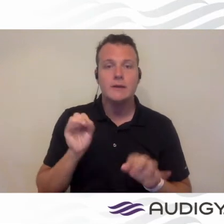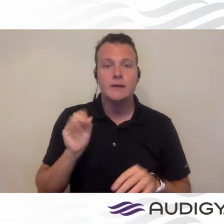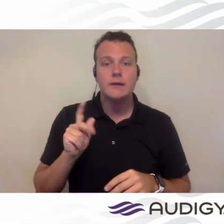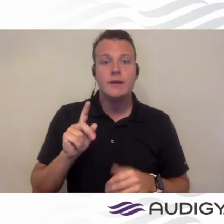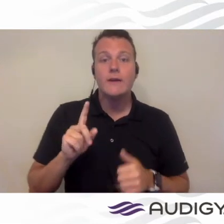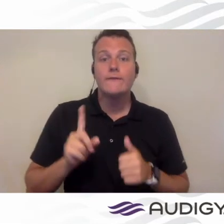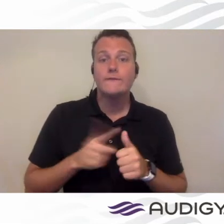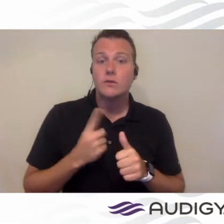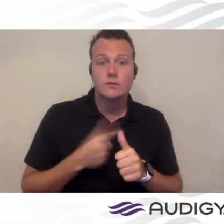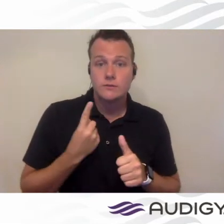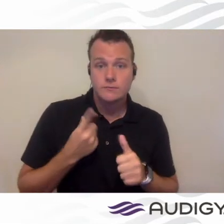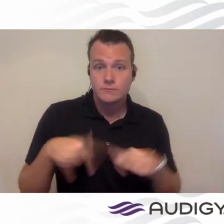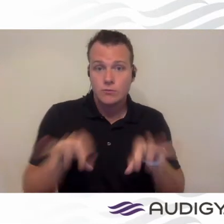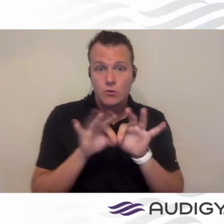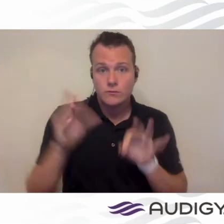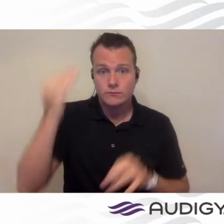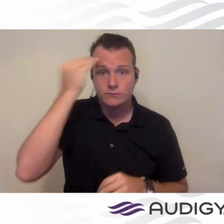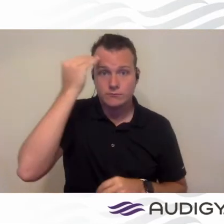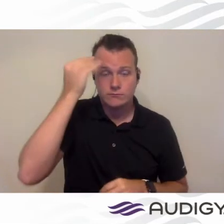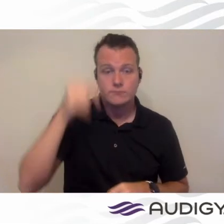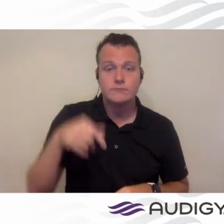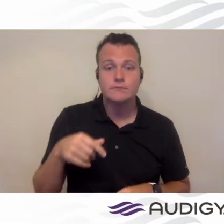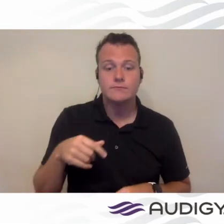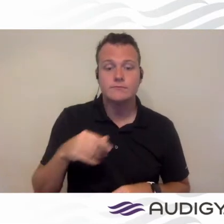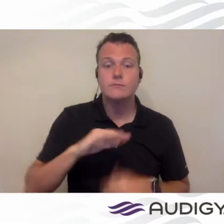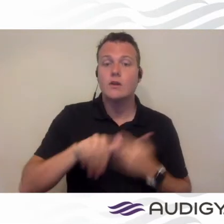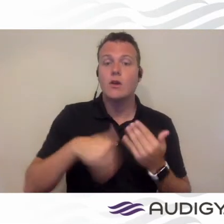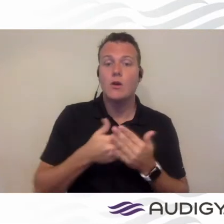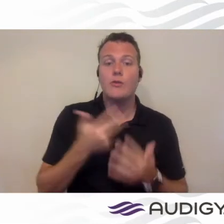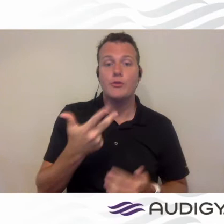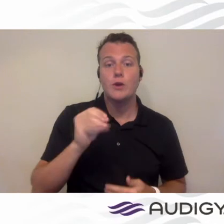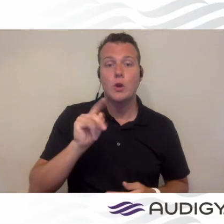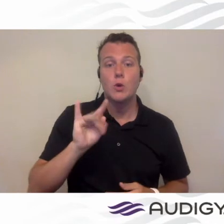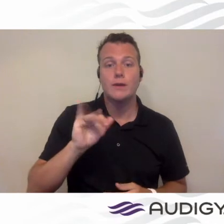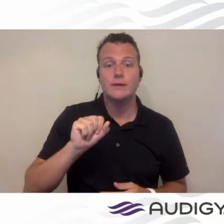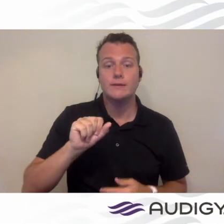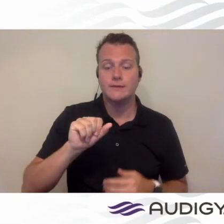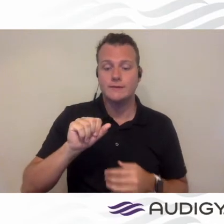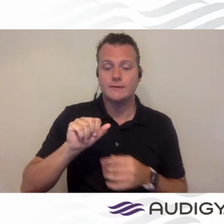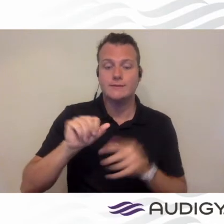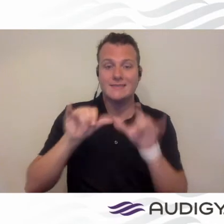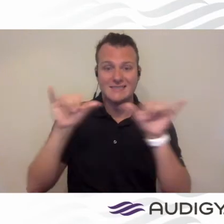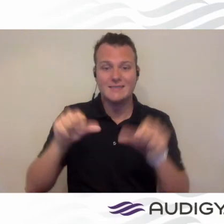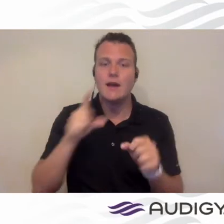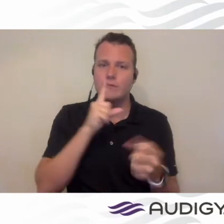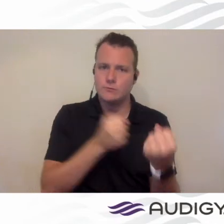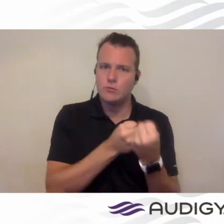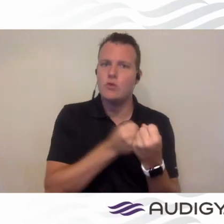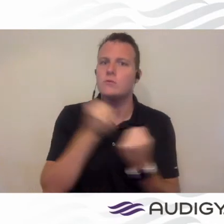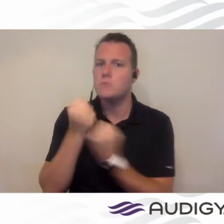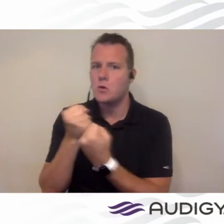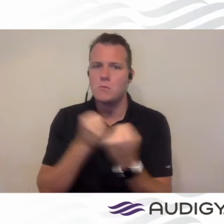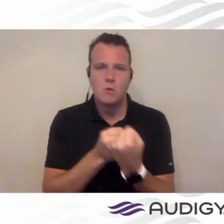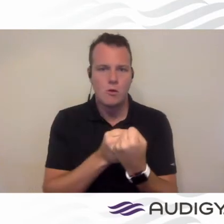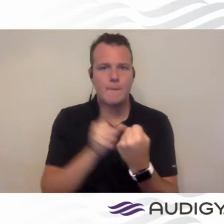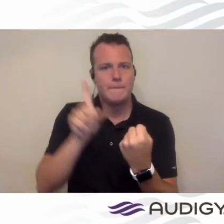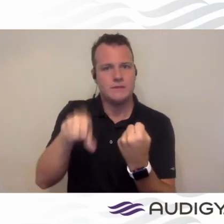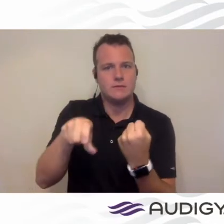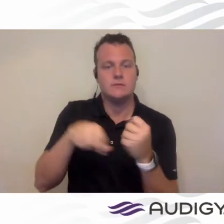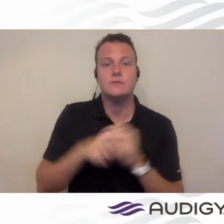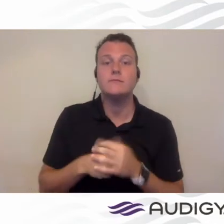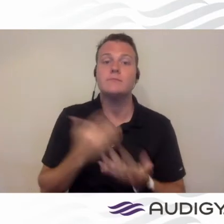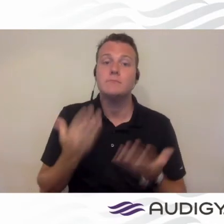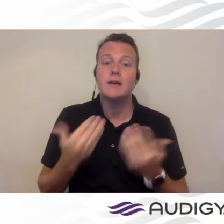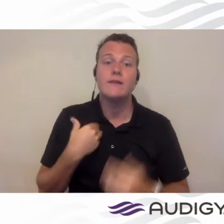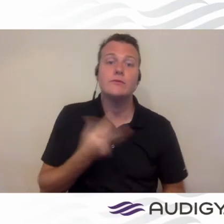the first of which are all three coding systems need to support each other. You may have only